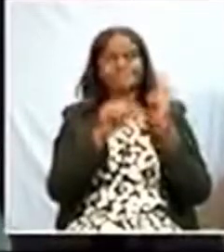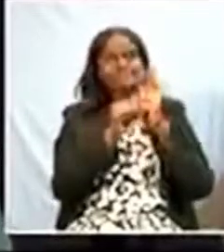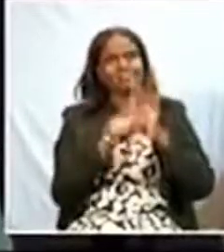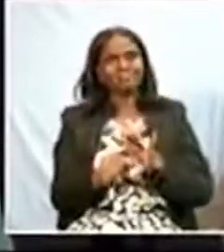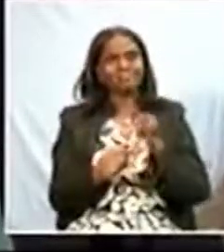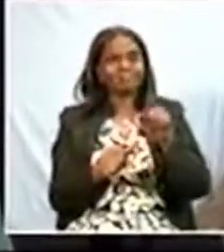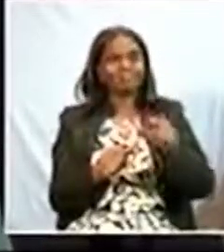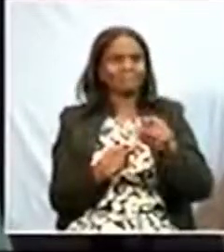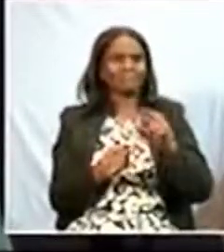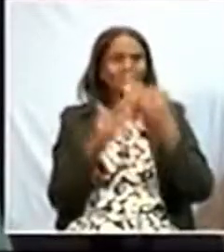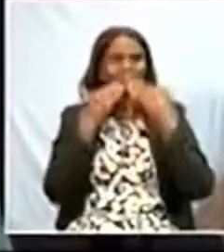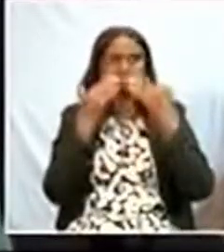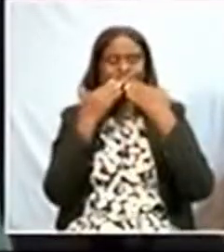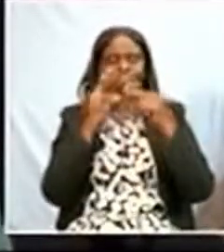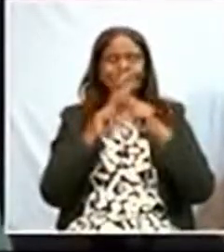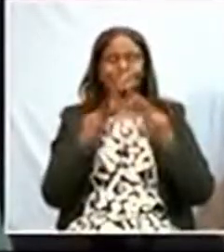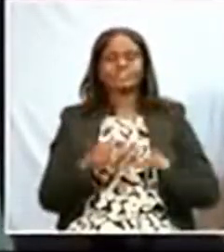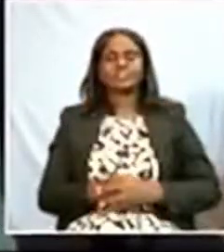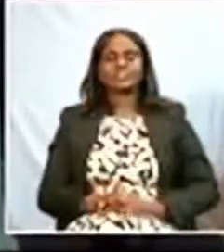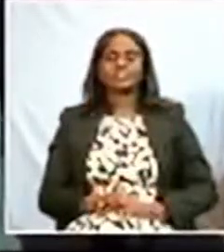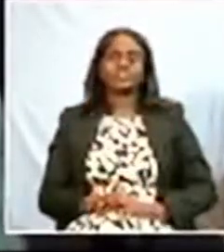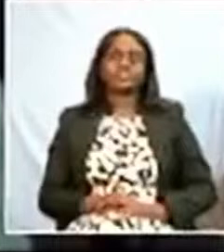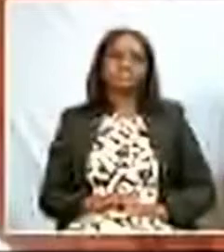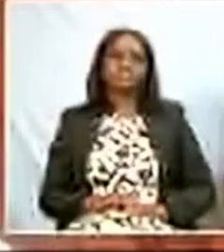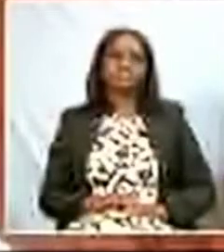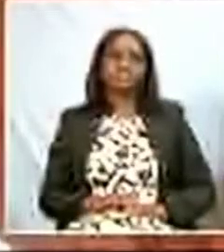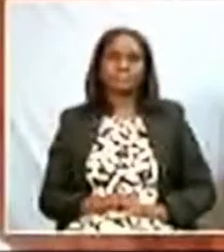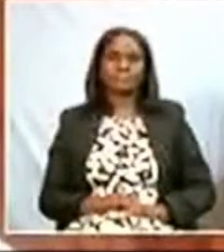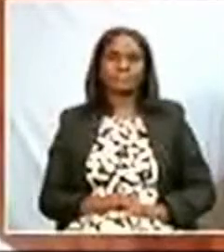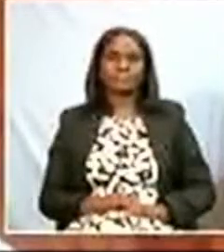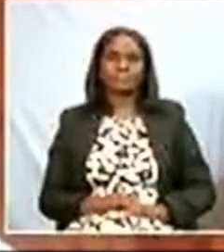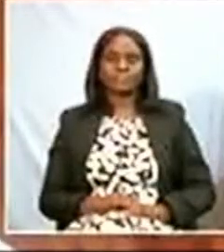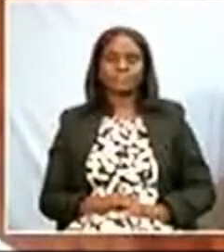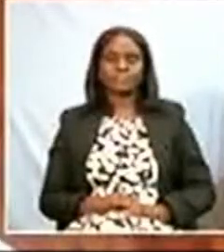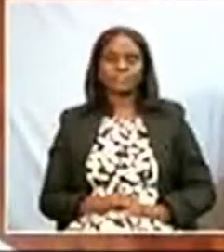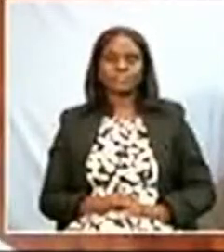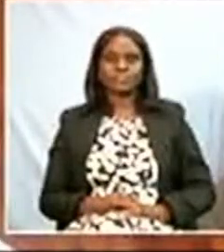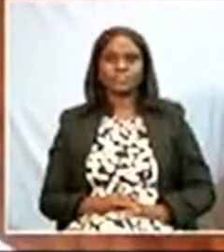mistreatment? I thank you, Chair. Is it true?